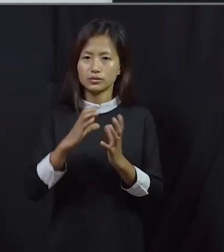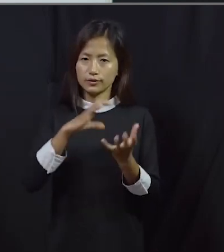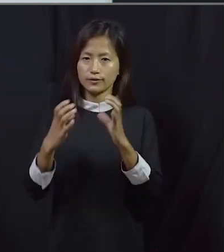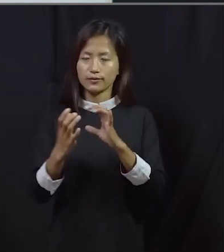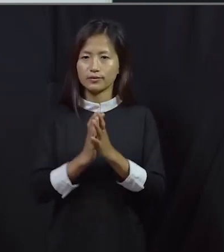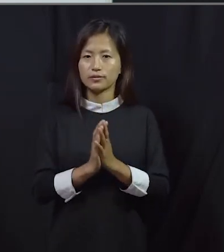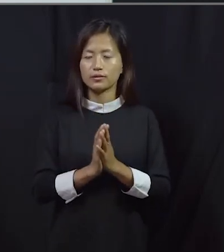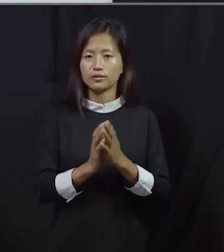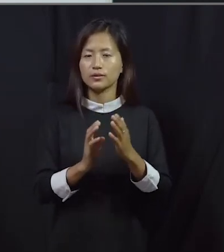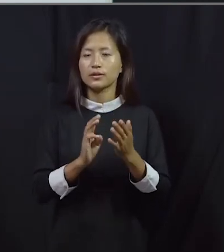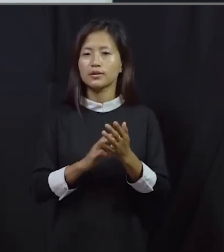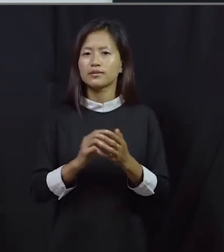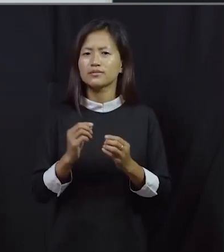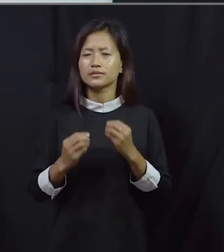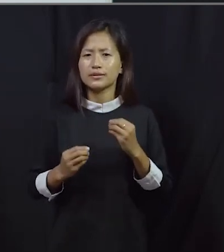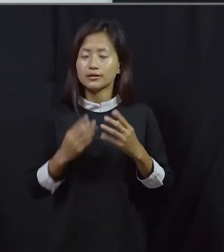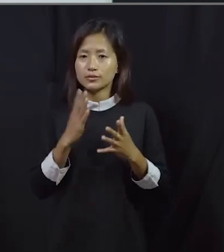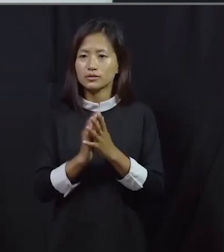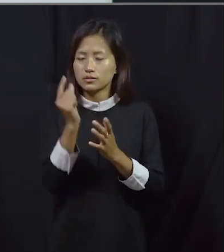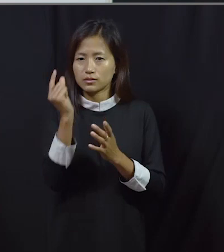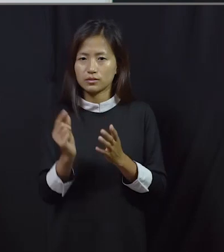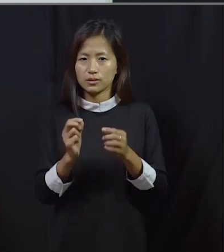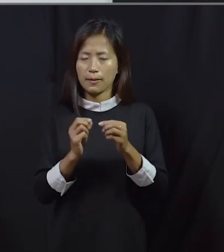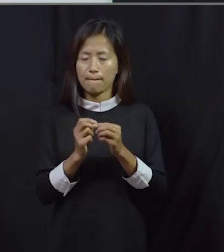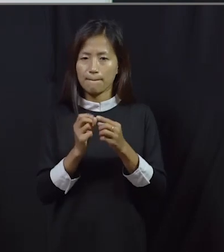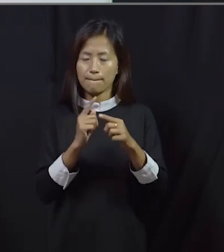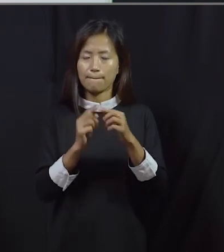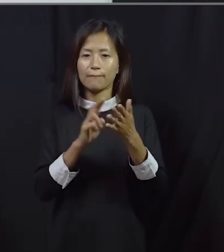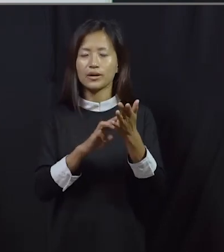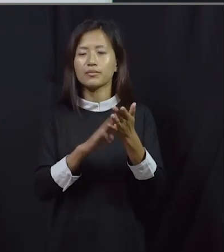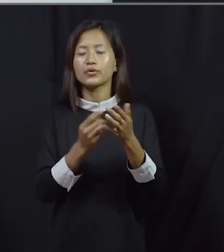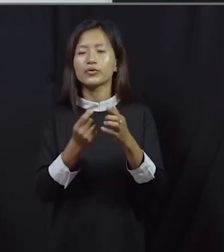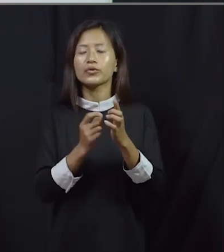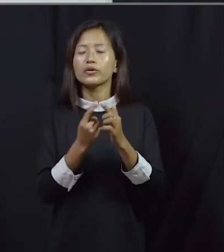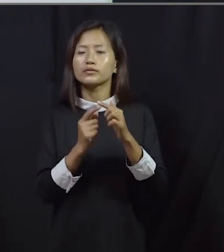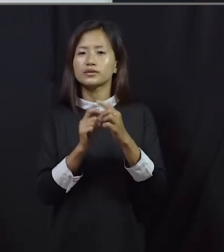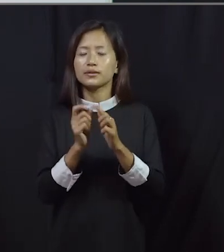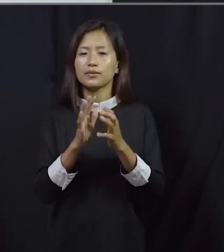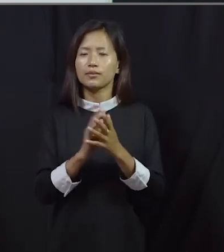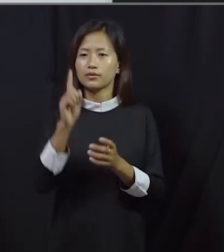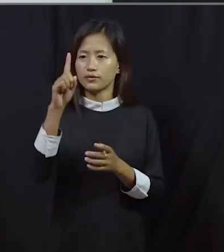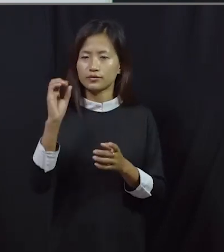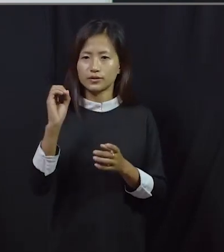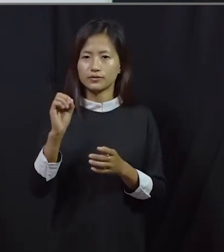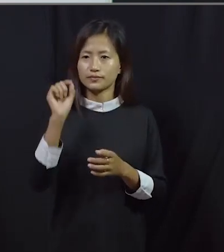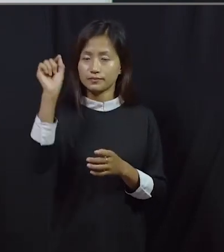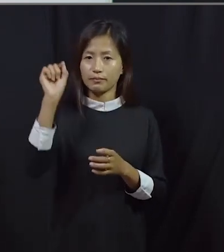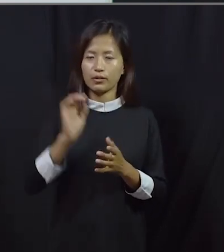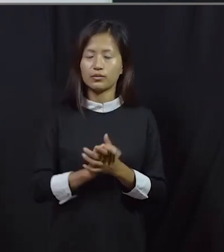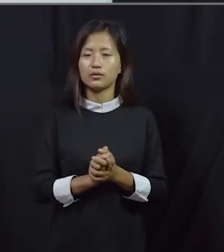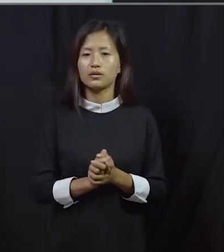so when we say metric, means we can express the units in multiple of 10. With the power of 10. We can express with the power of